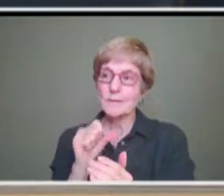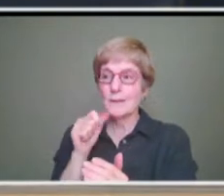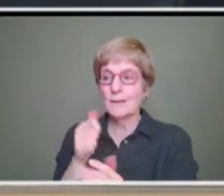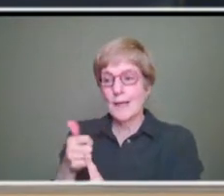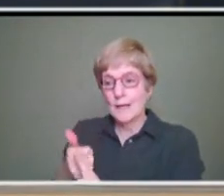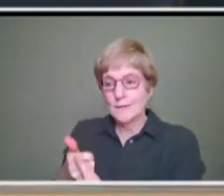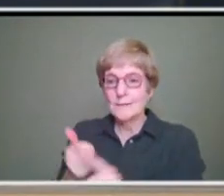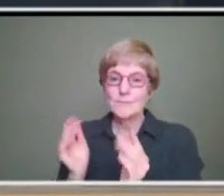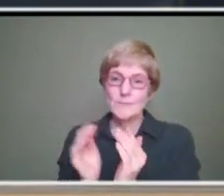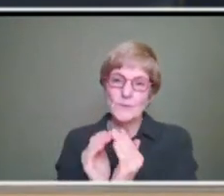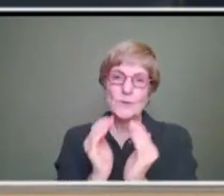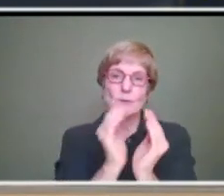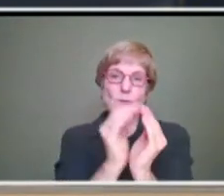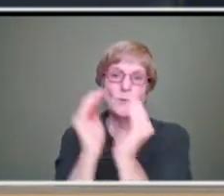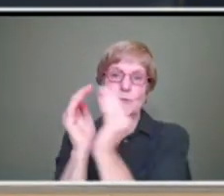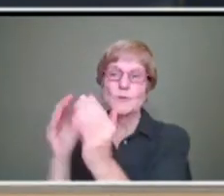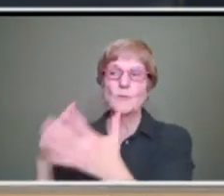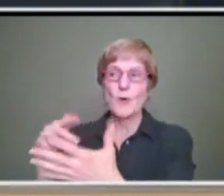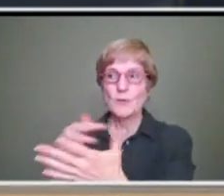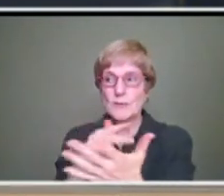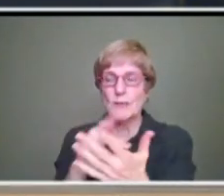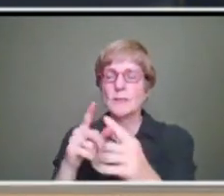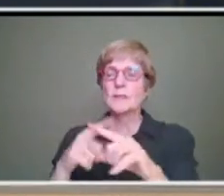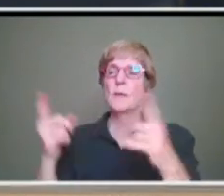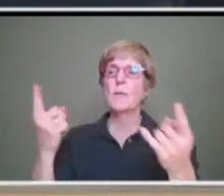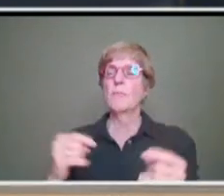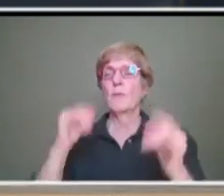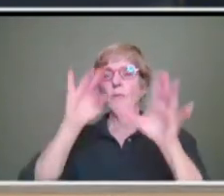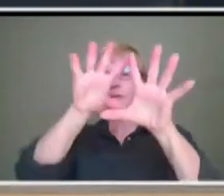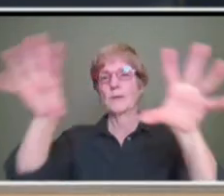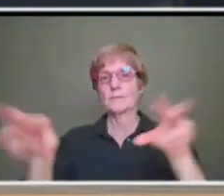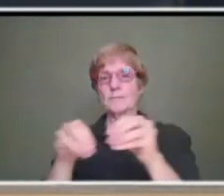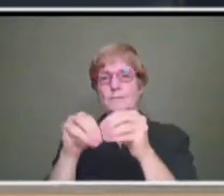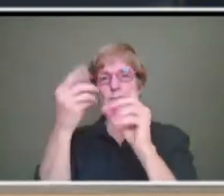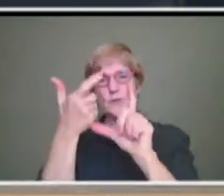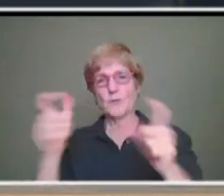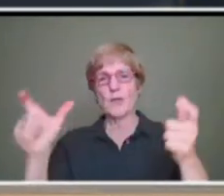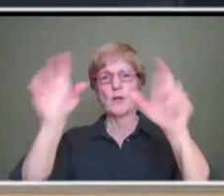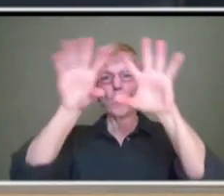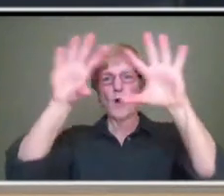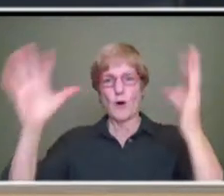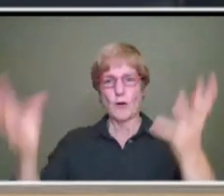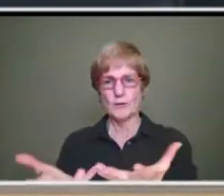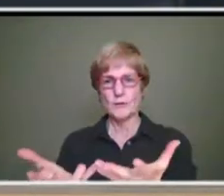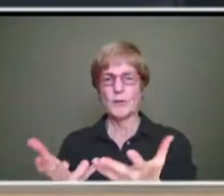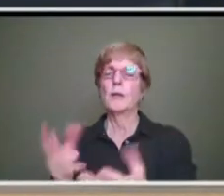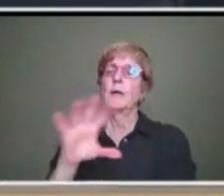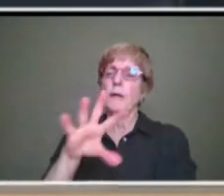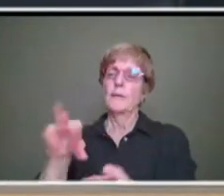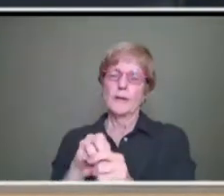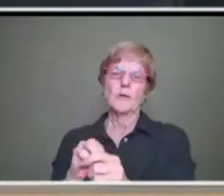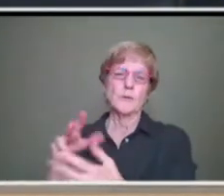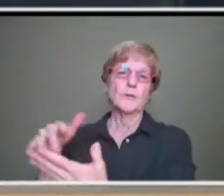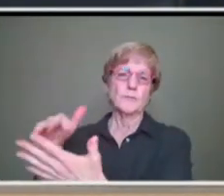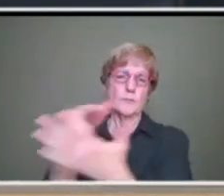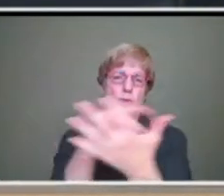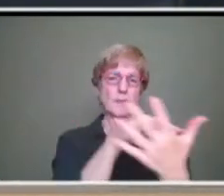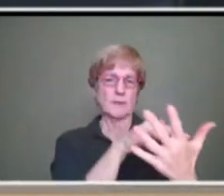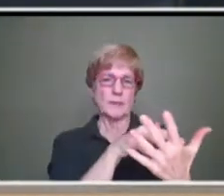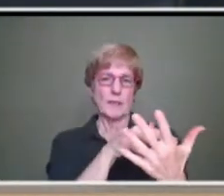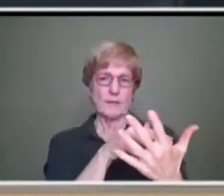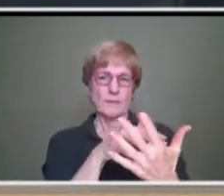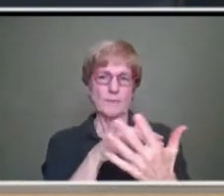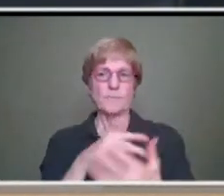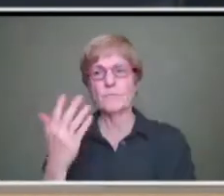but we capture them in other larger studies throughout the area and and so they're not maybe